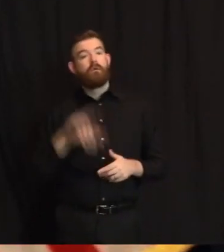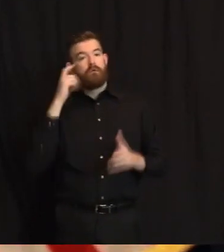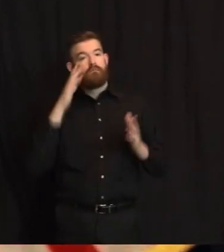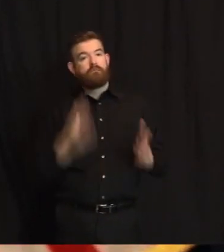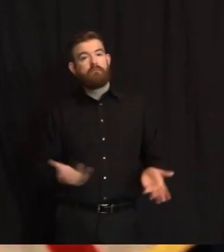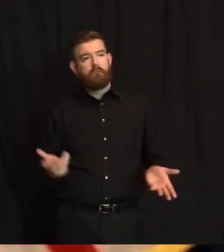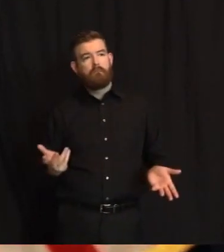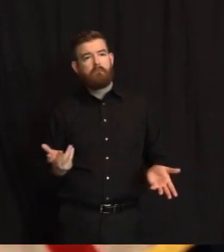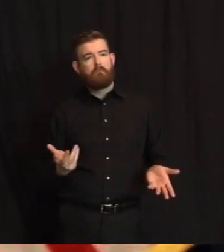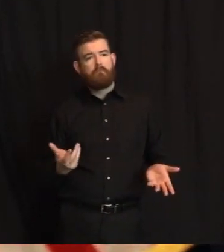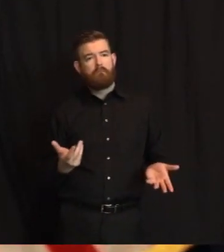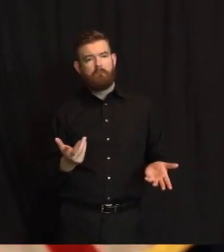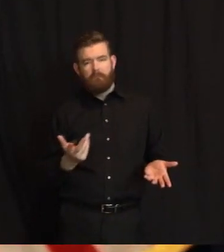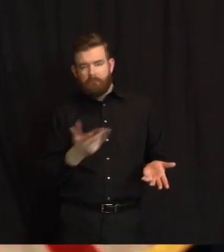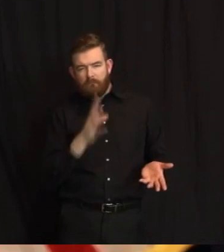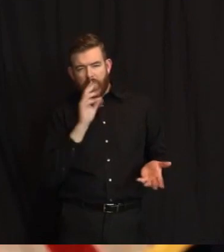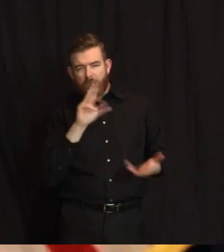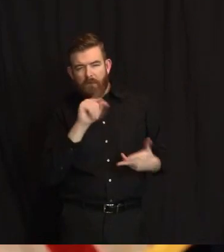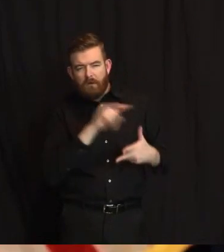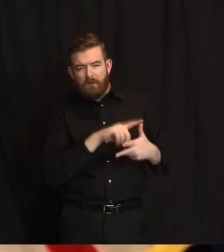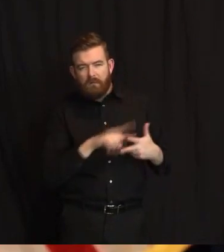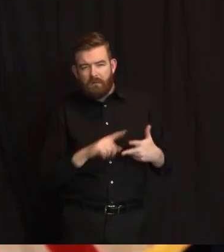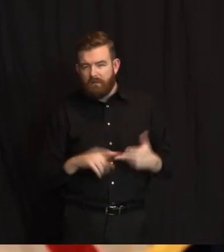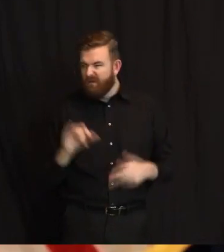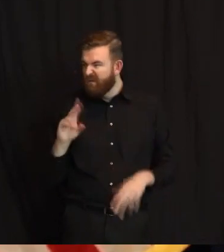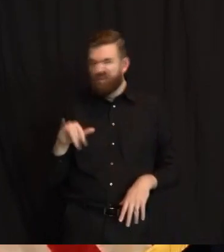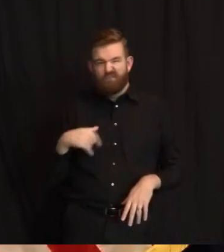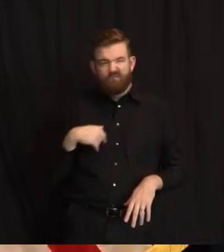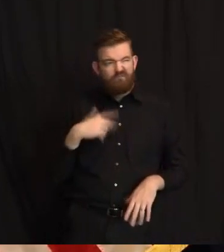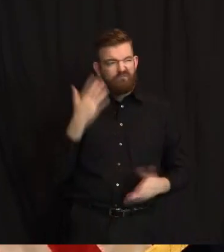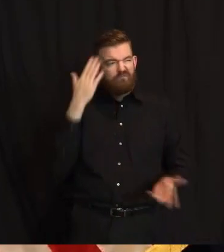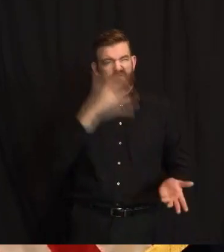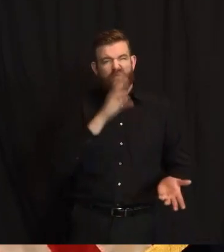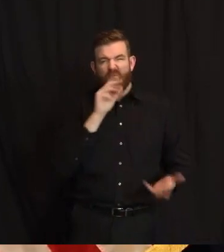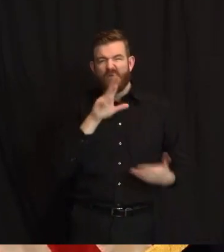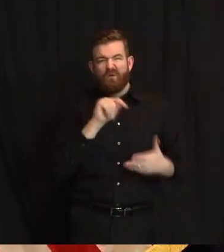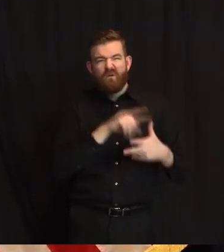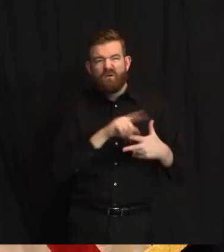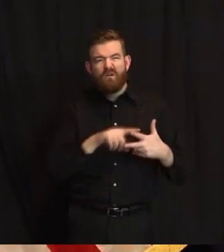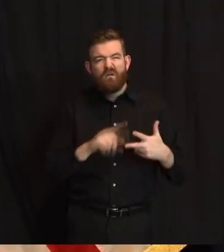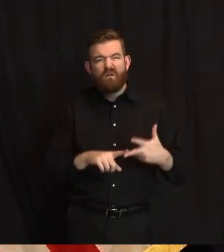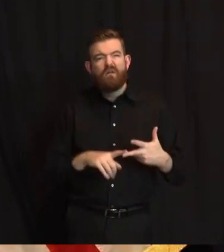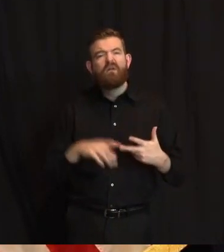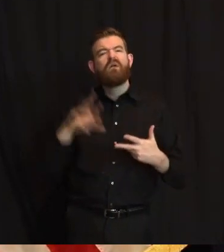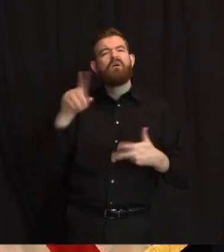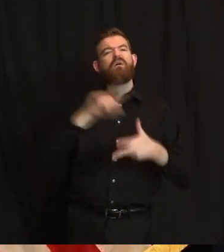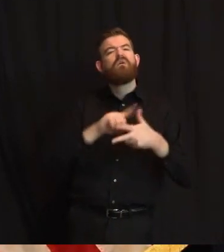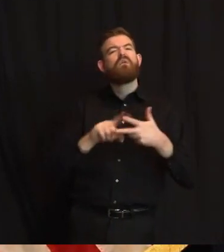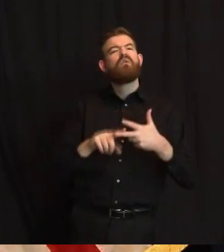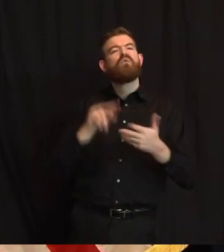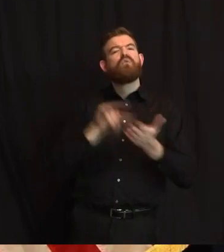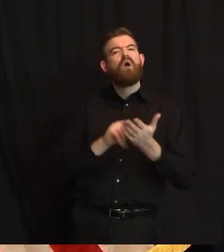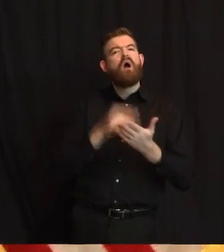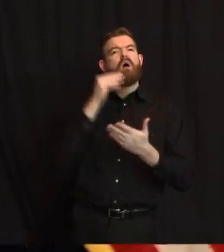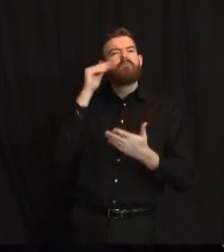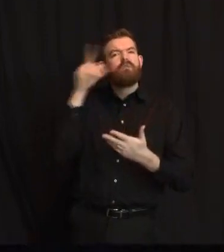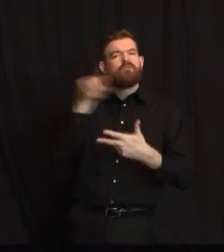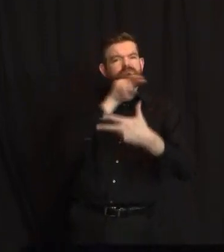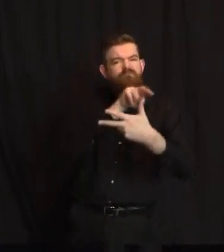The 3 that what? 3 nursing homes where you were under particular scrutiny. Oh, I don't know which ones we